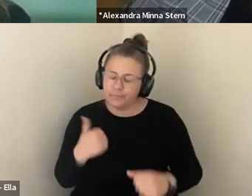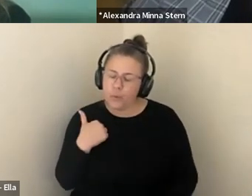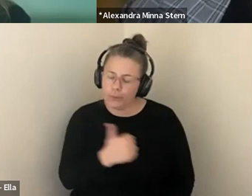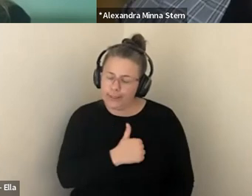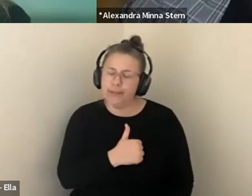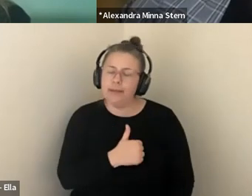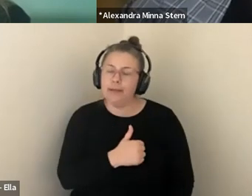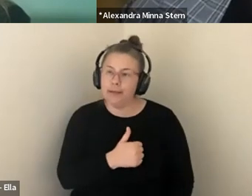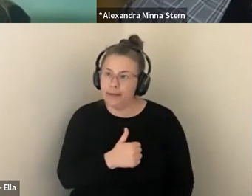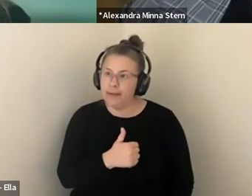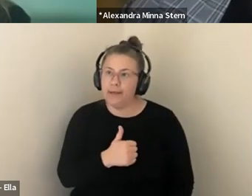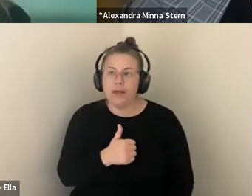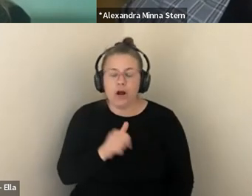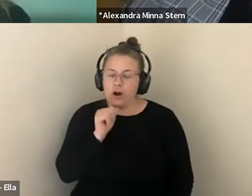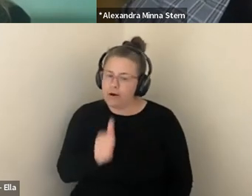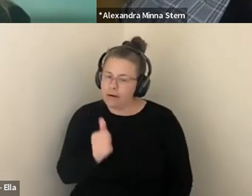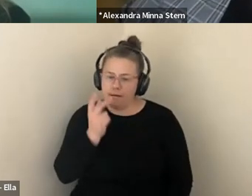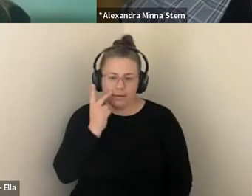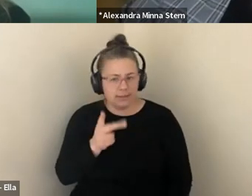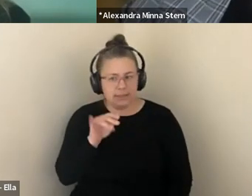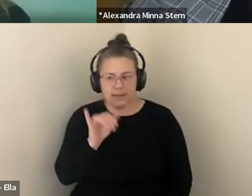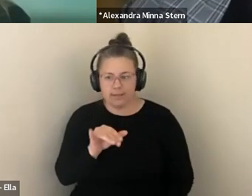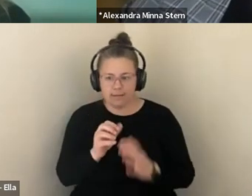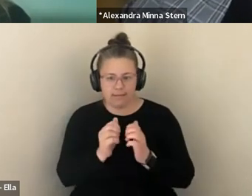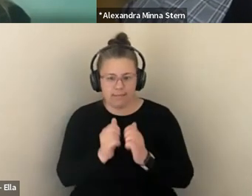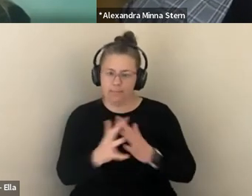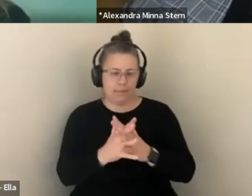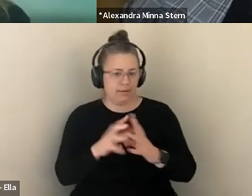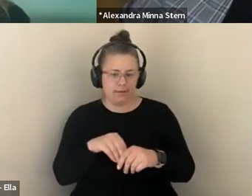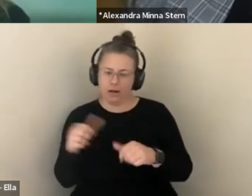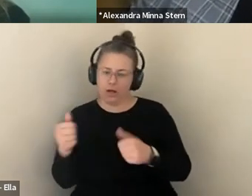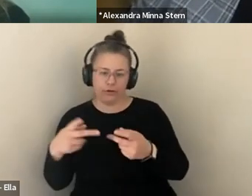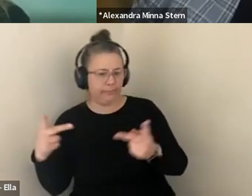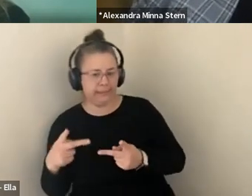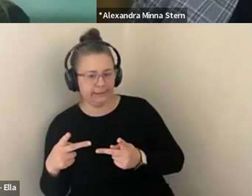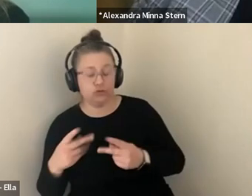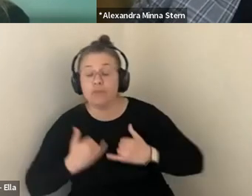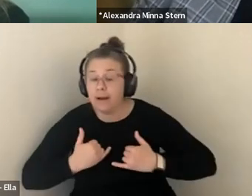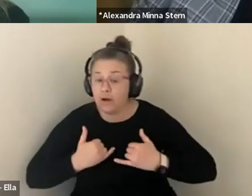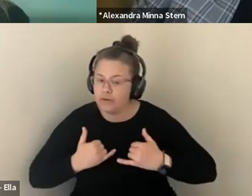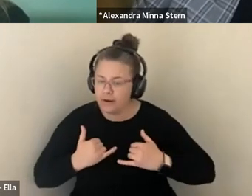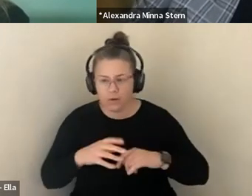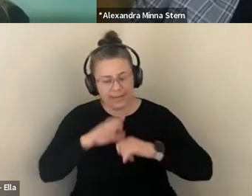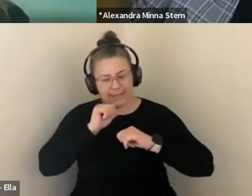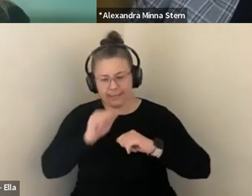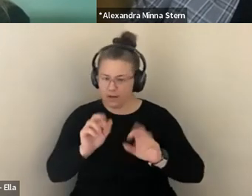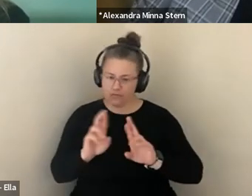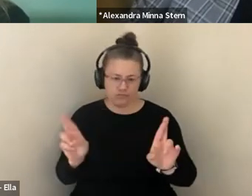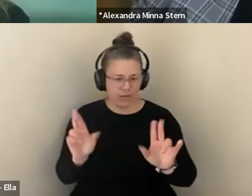We are not seeing this implemented in lots of other places clinically, and we would universally at the moment, it's not ready for prime time elsewhere.